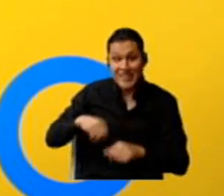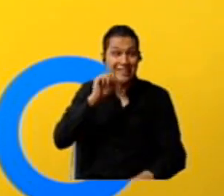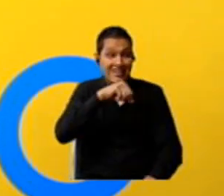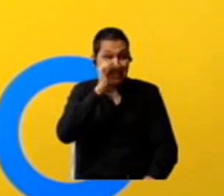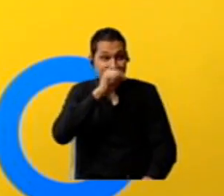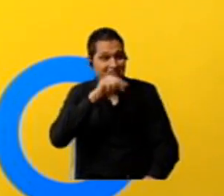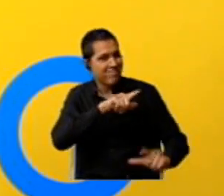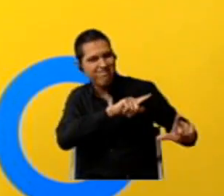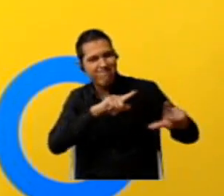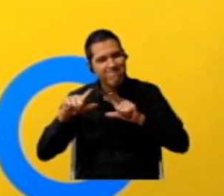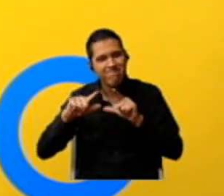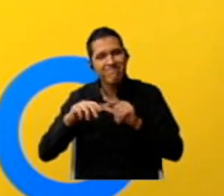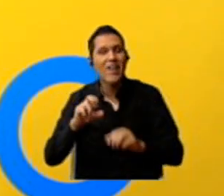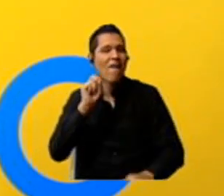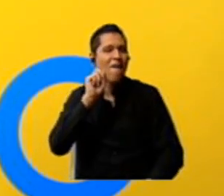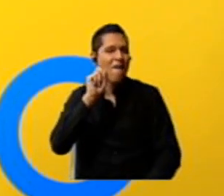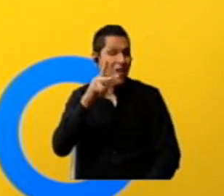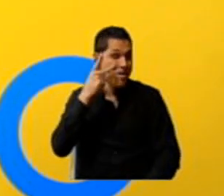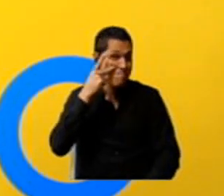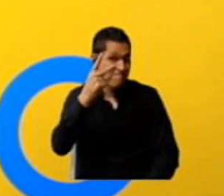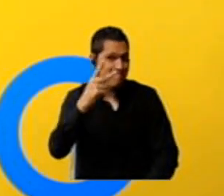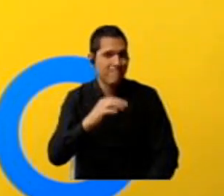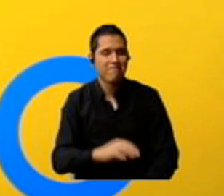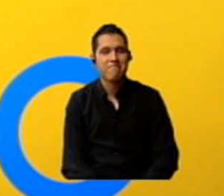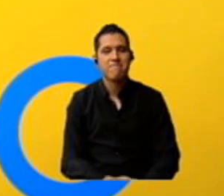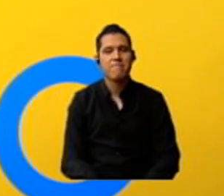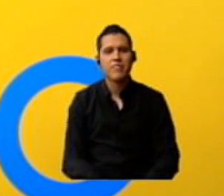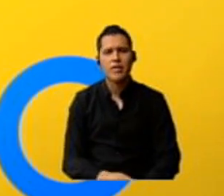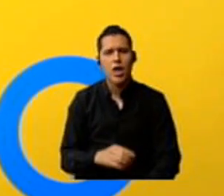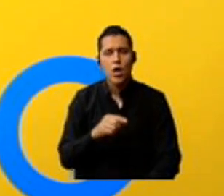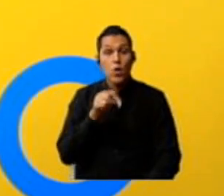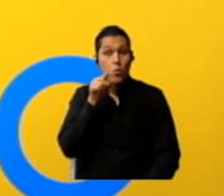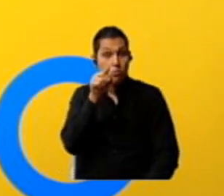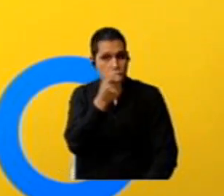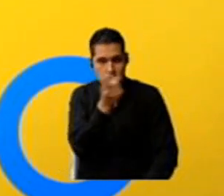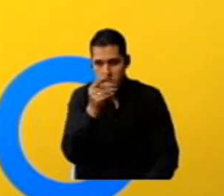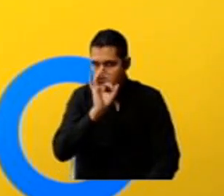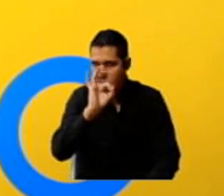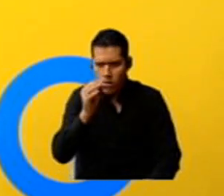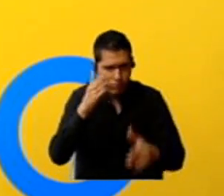Yes, I am. Let's take a look. And you at home have to pay